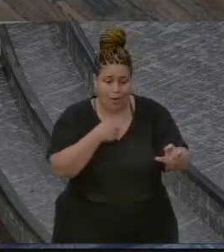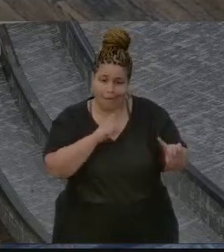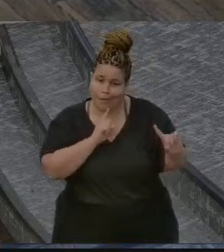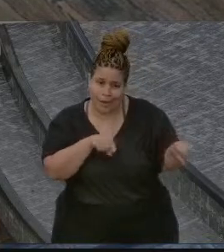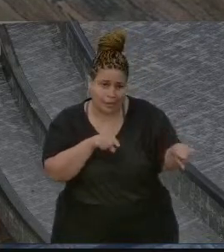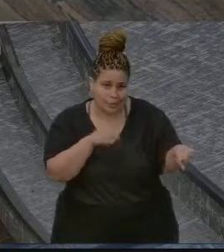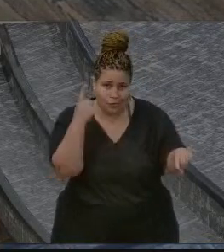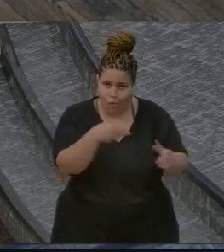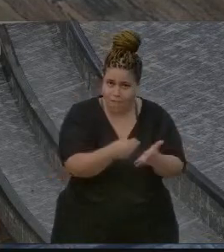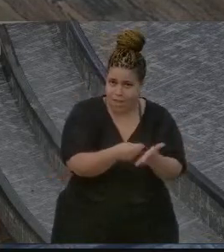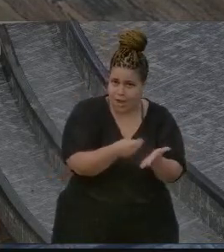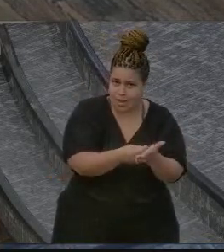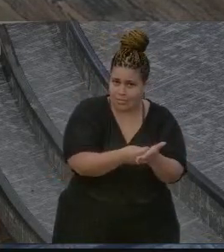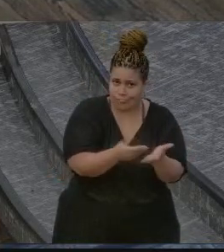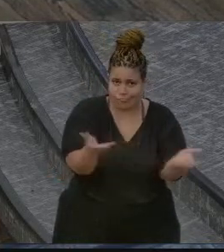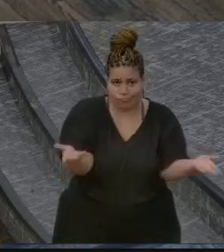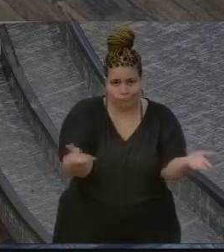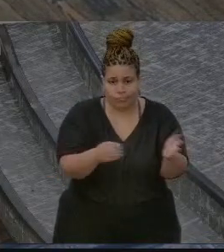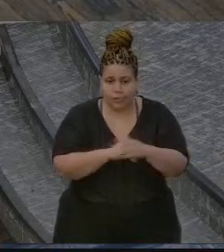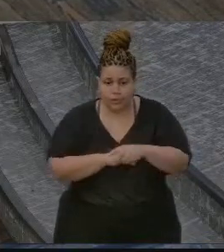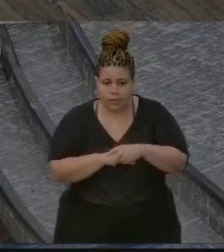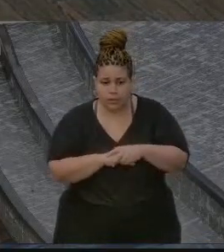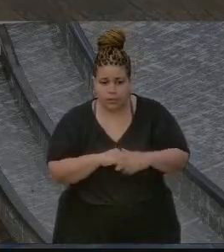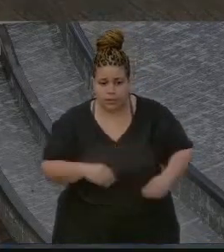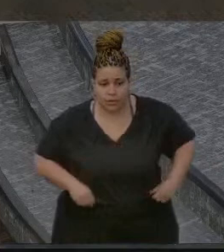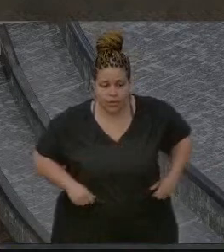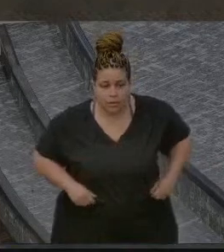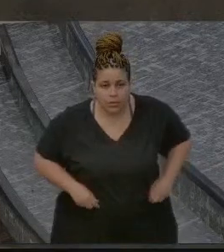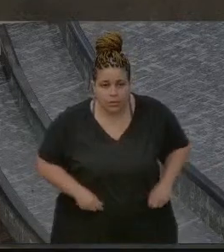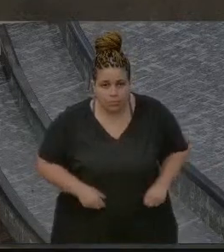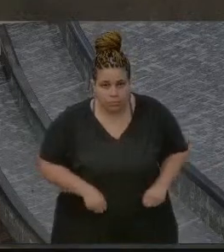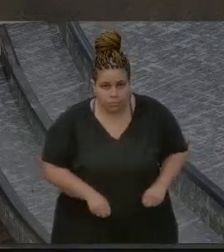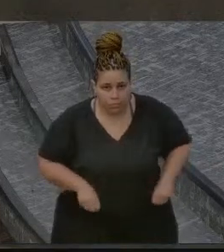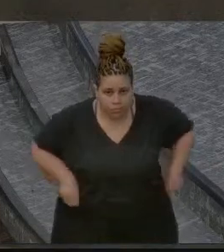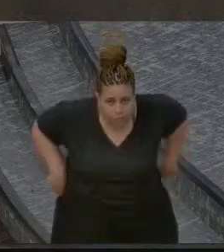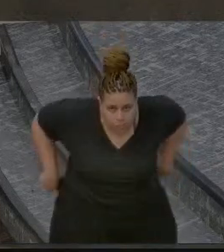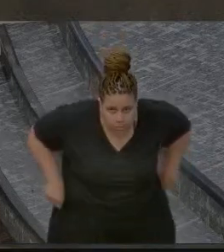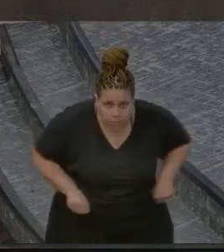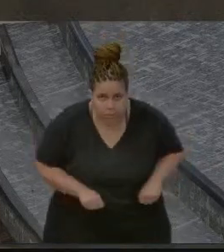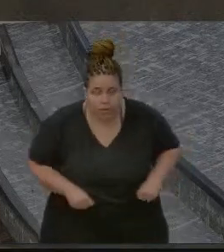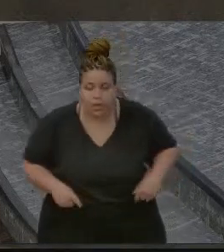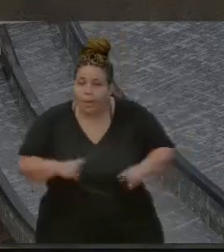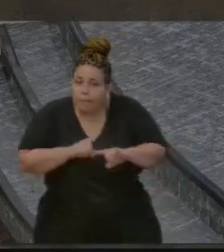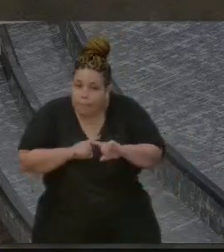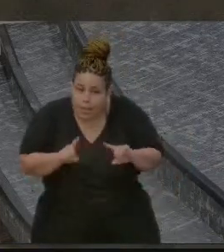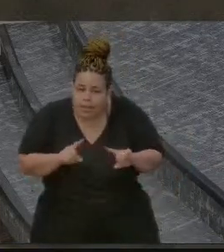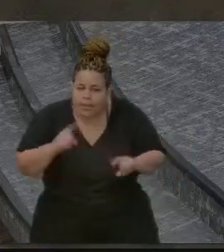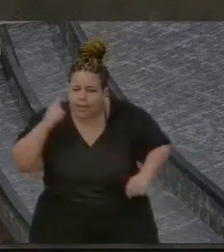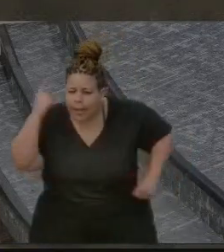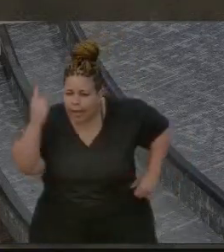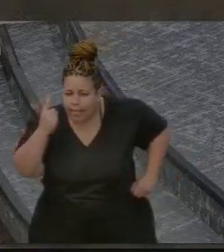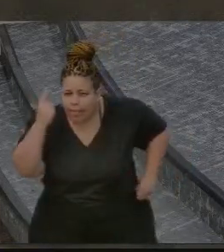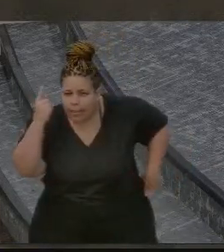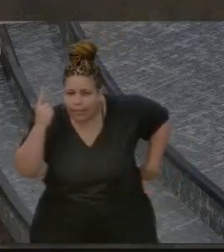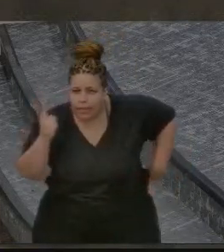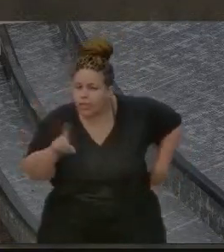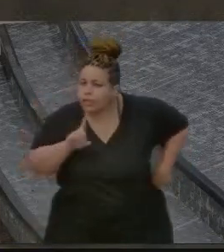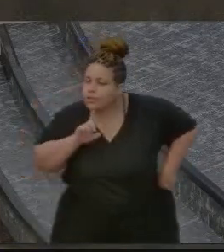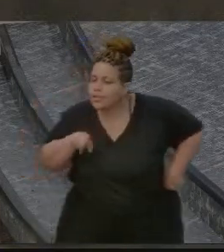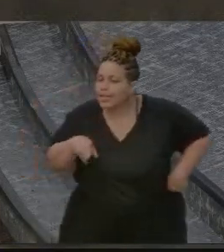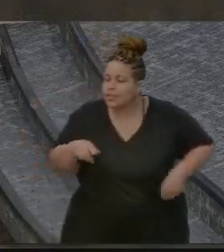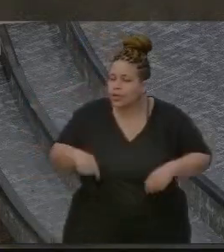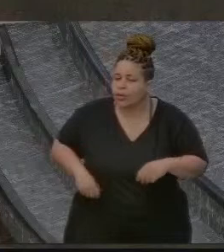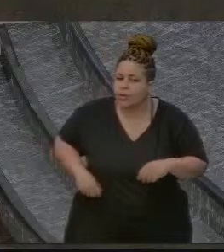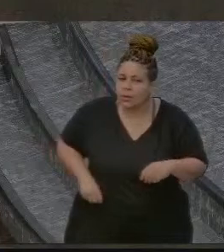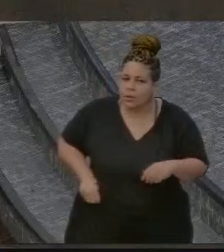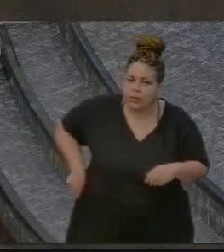for funding. So I think the question, I'm loud. I think the question is, I think you just answered part two. So